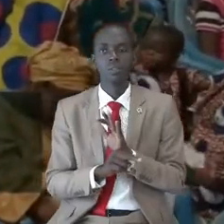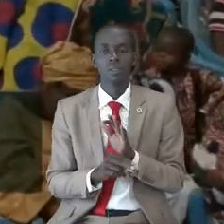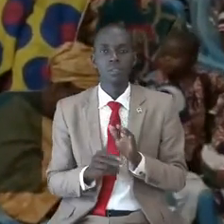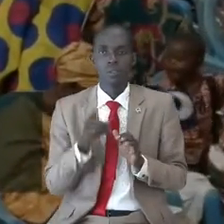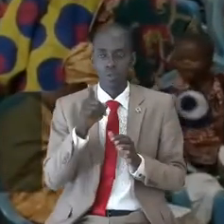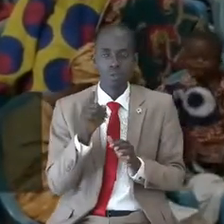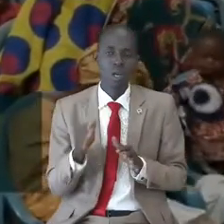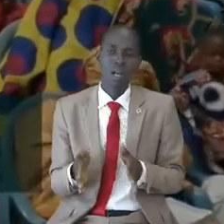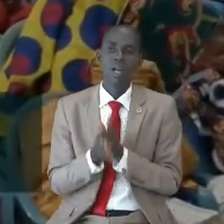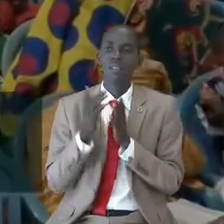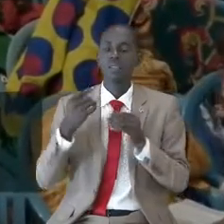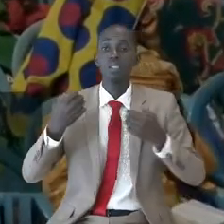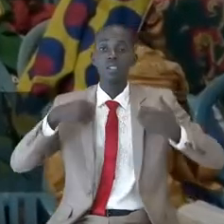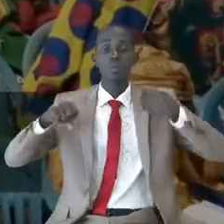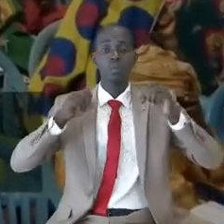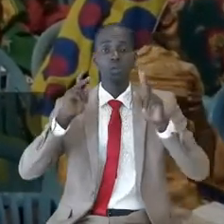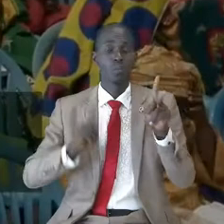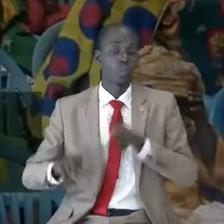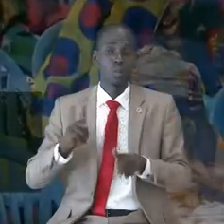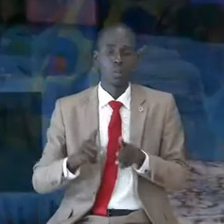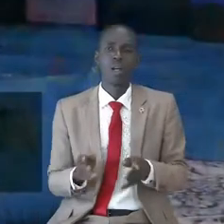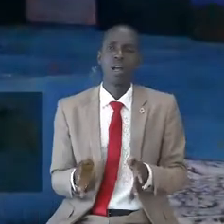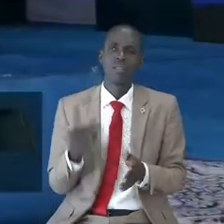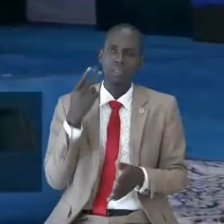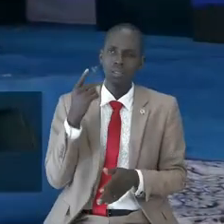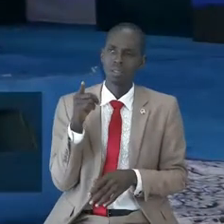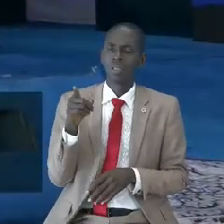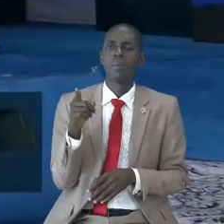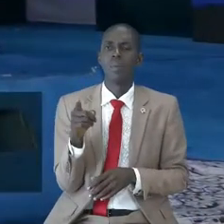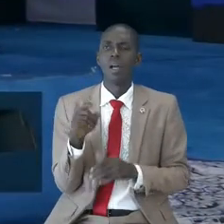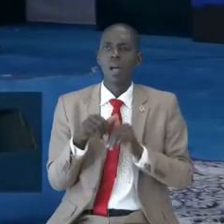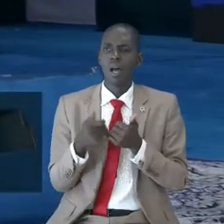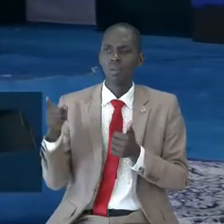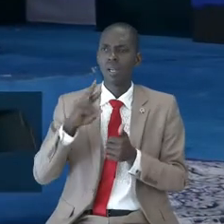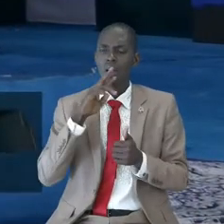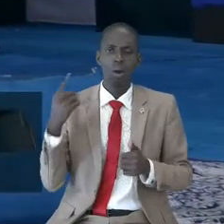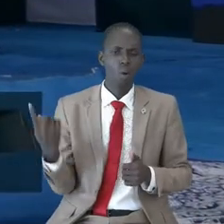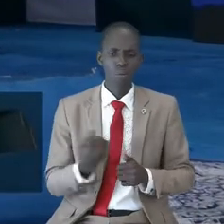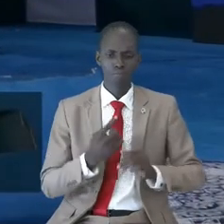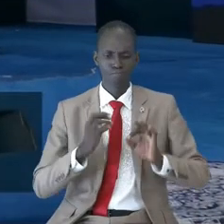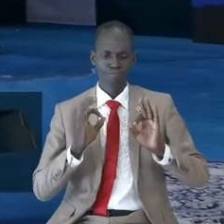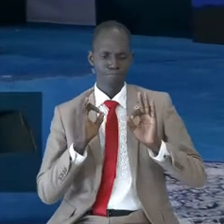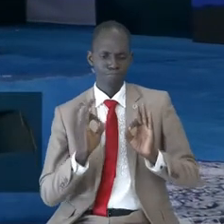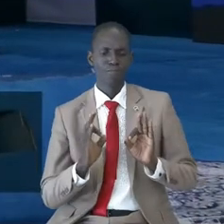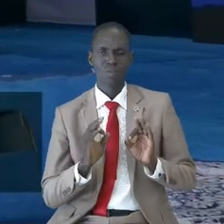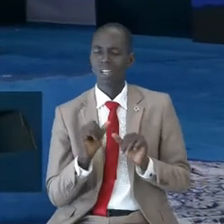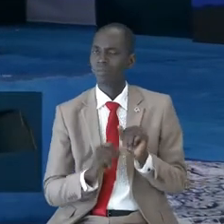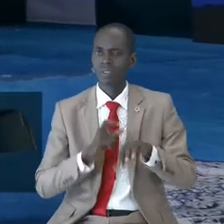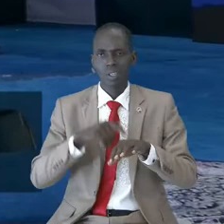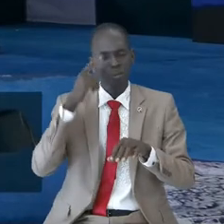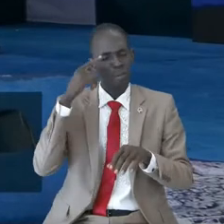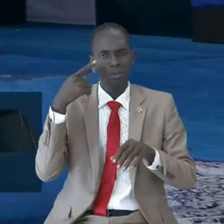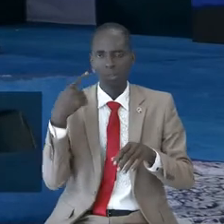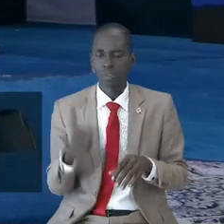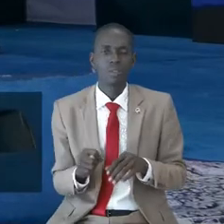you, you see them, how they are fit for the race. You know what they do?